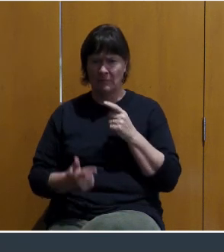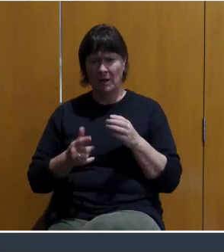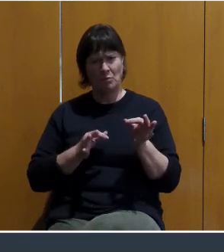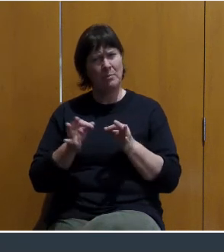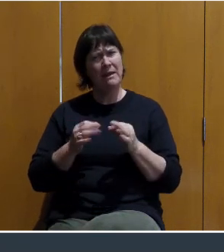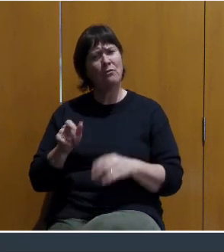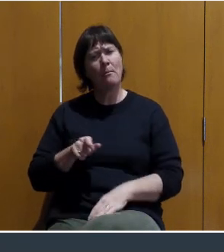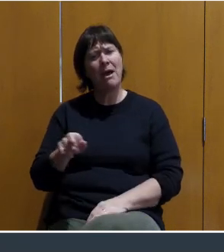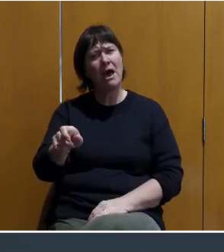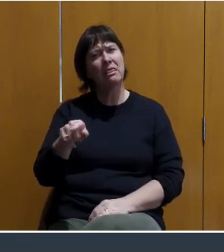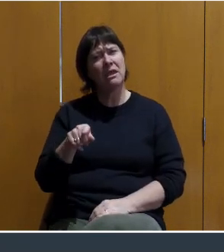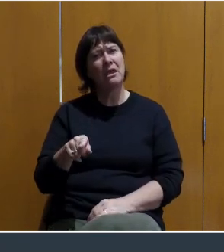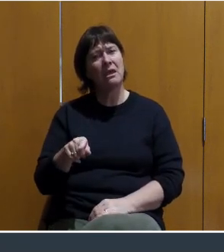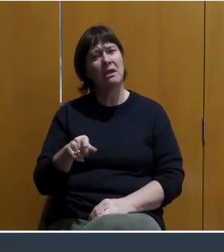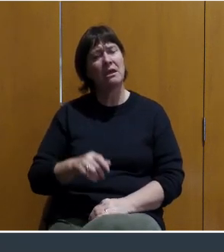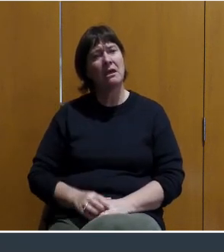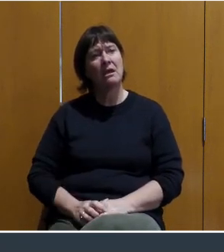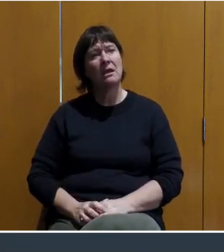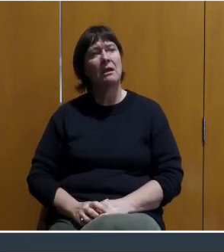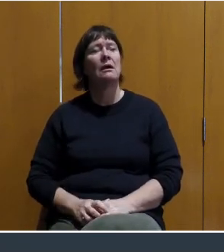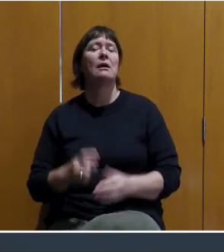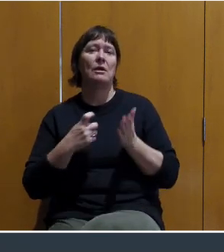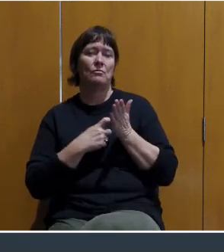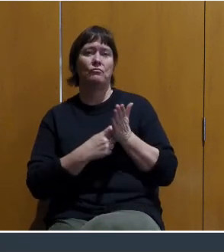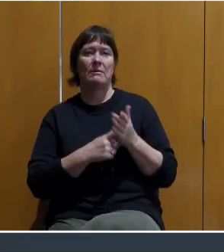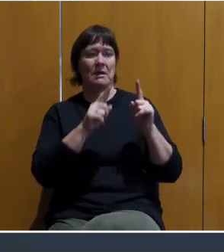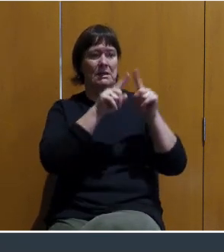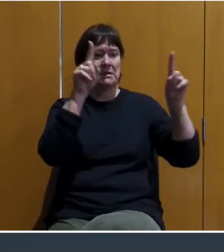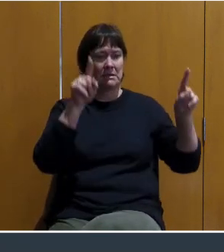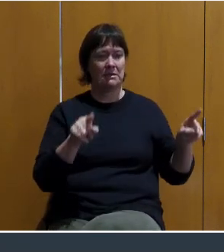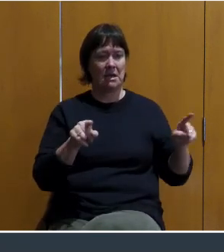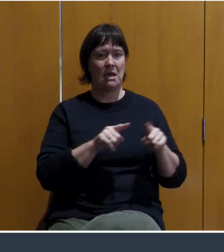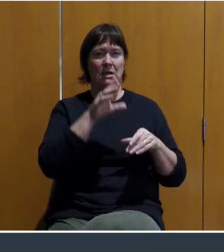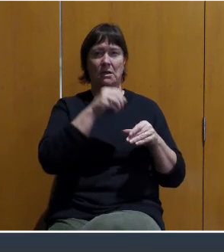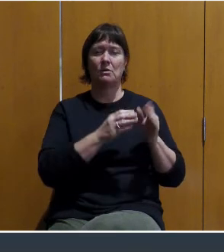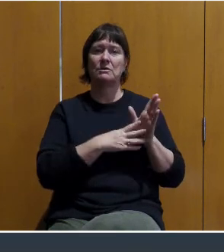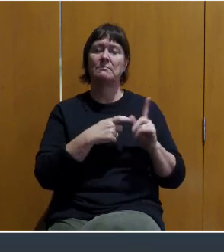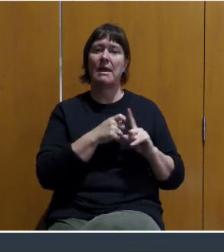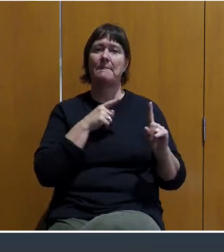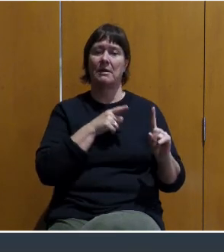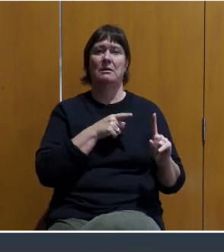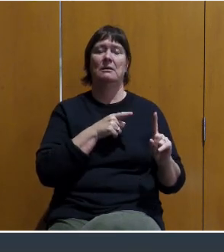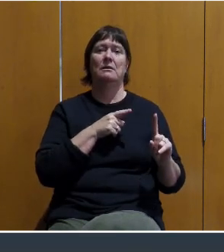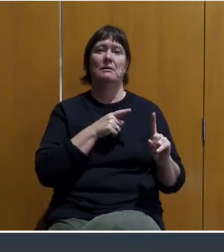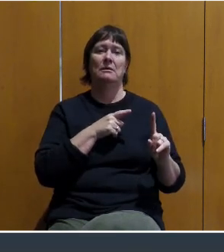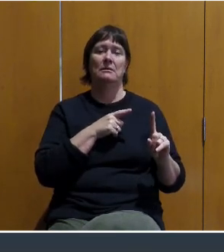go through here? I would recommend that the signage would include the map anyway, but Yeah.